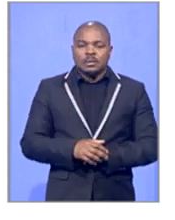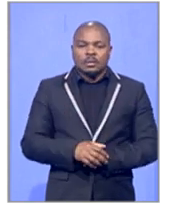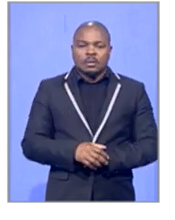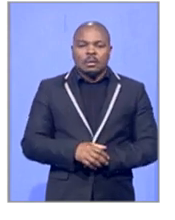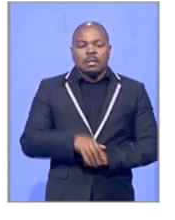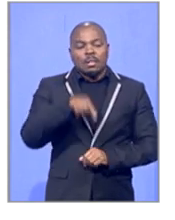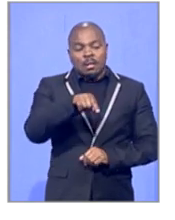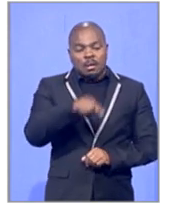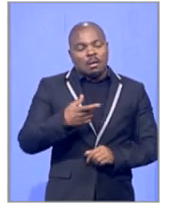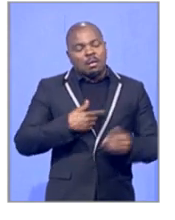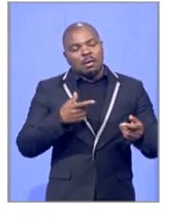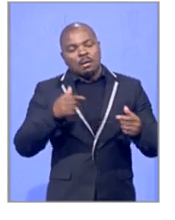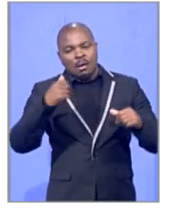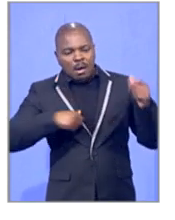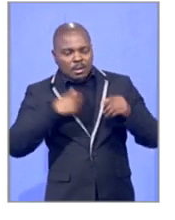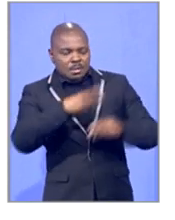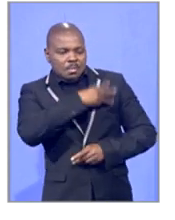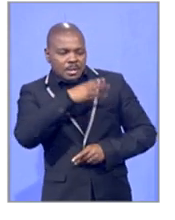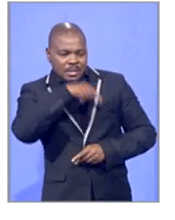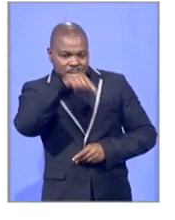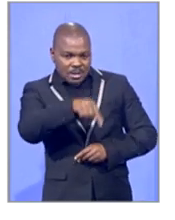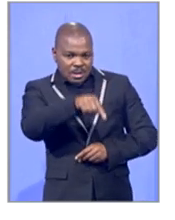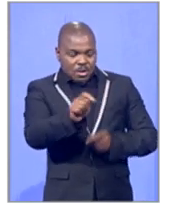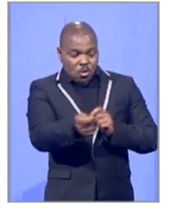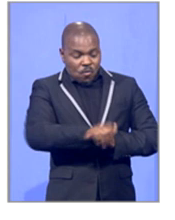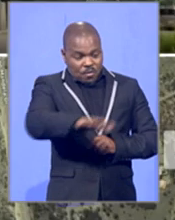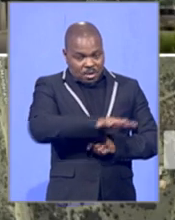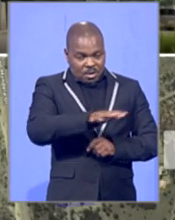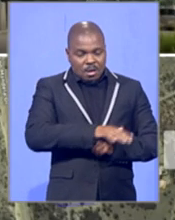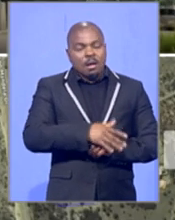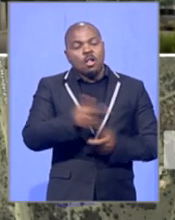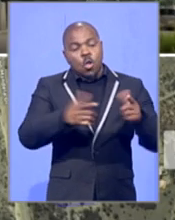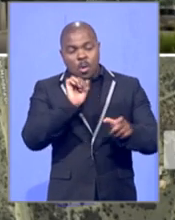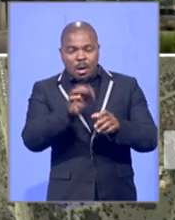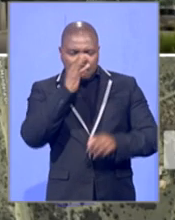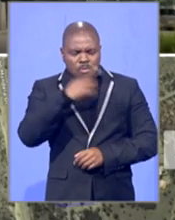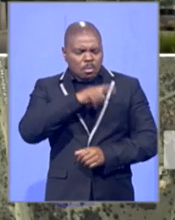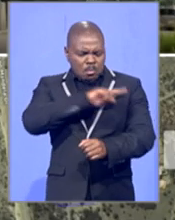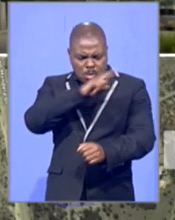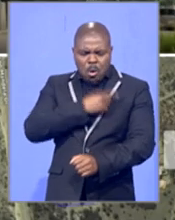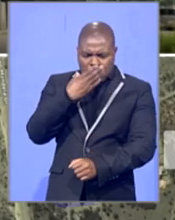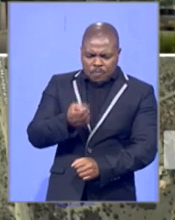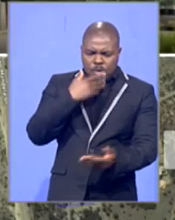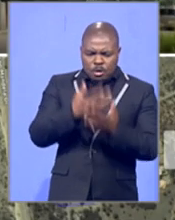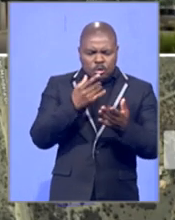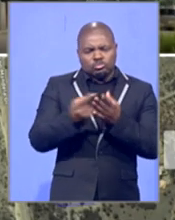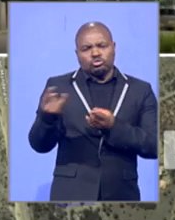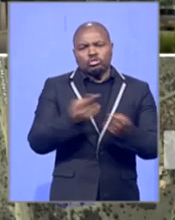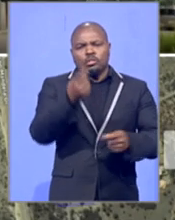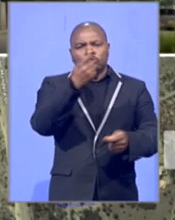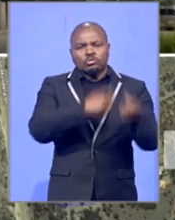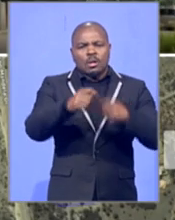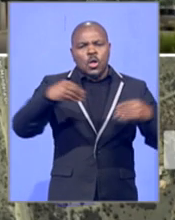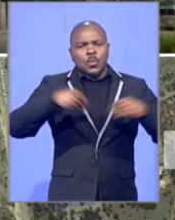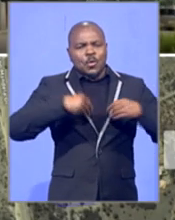bueledi ba ba tsamaisi ba nakwana ba Signal Development bare ba netswe dithata go tsamaisa Signal Development le go